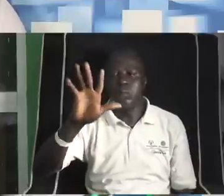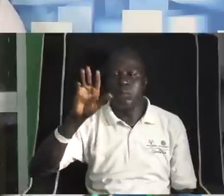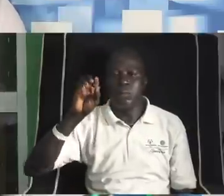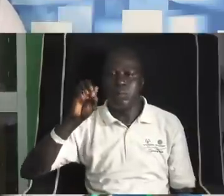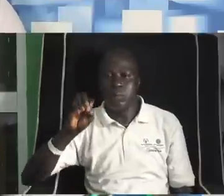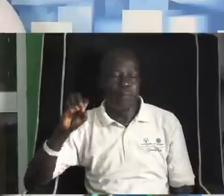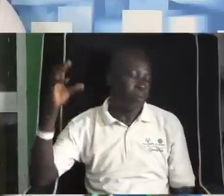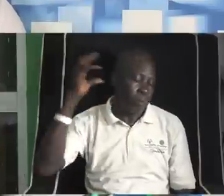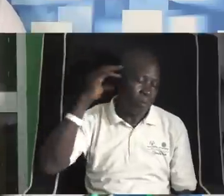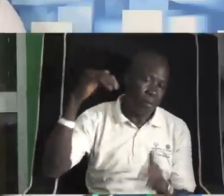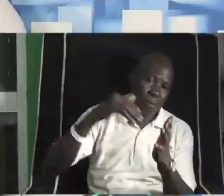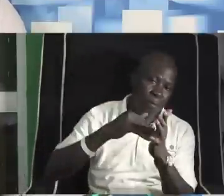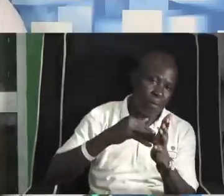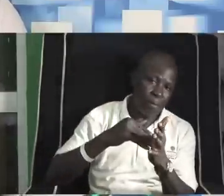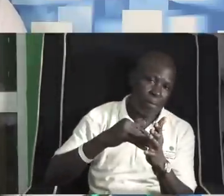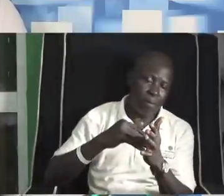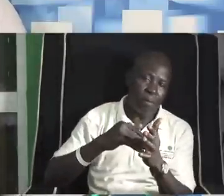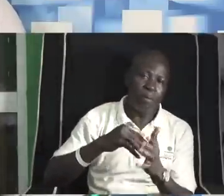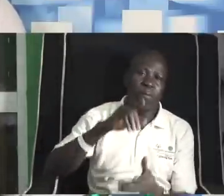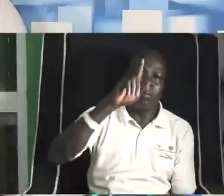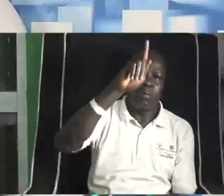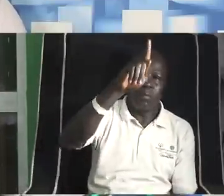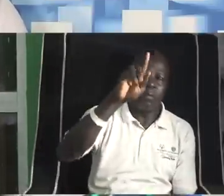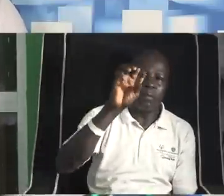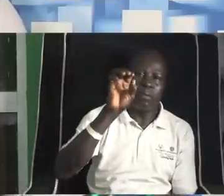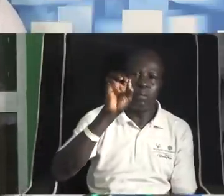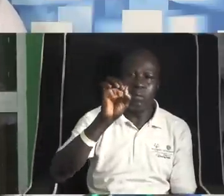101 52 98 950 Gbọ́ lẹ́ẹ̀kan sí.